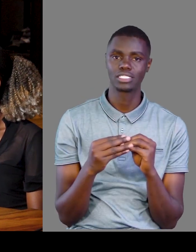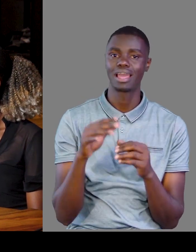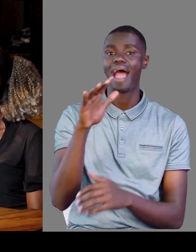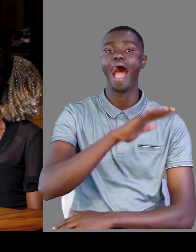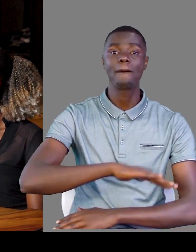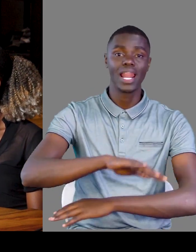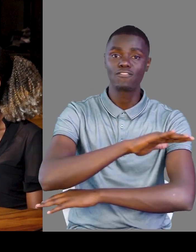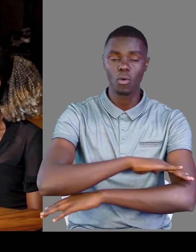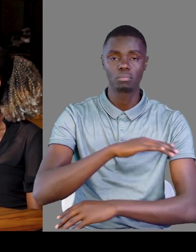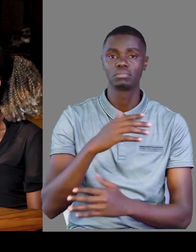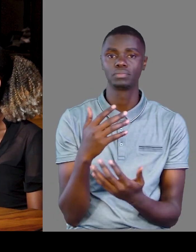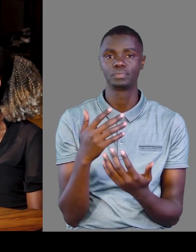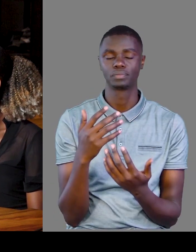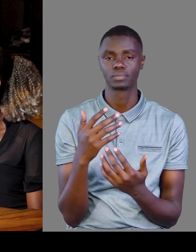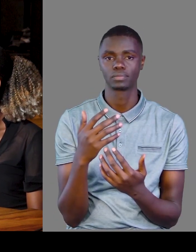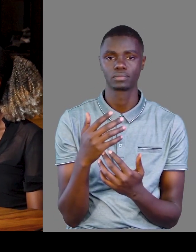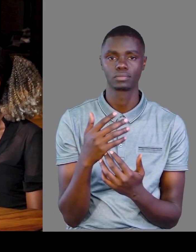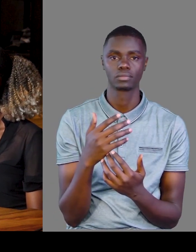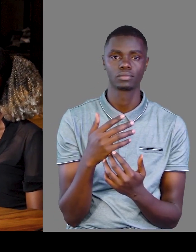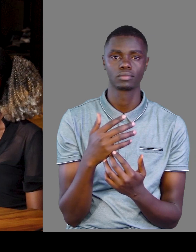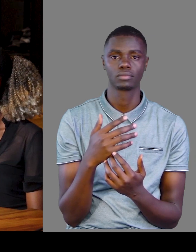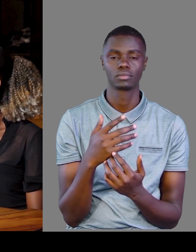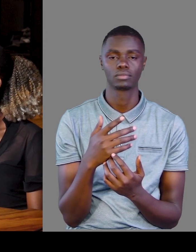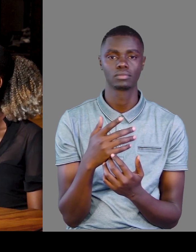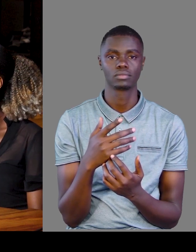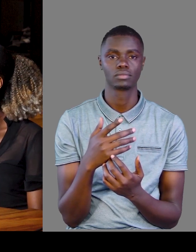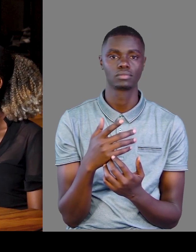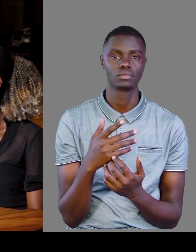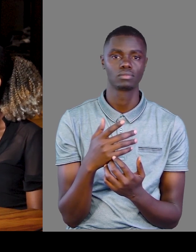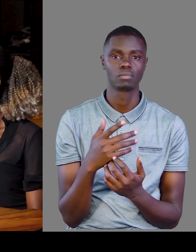such a platform where they can